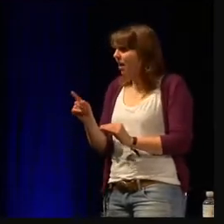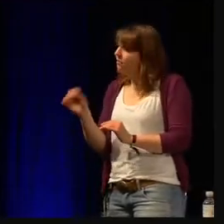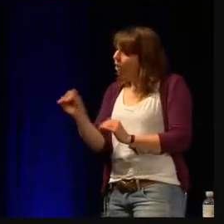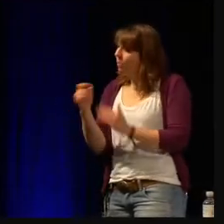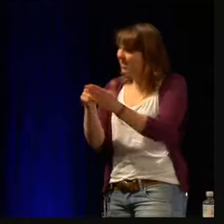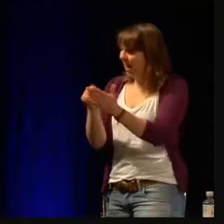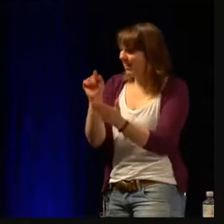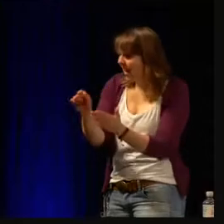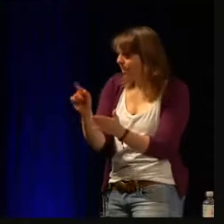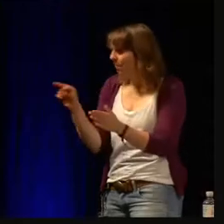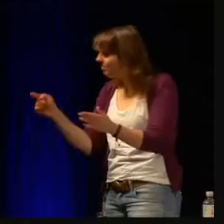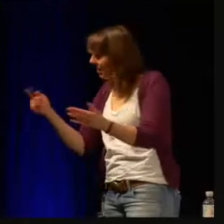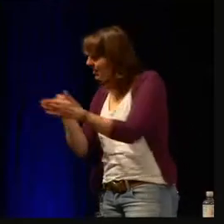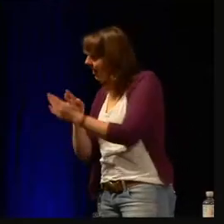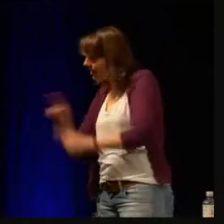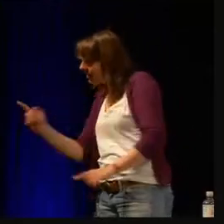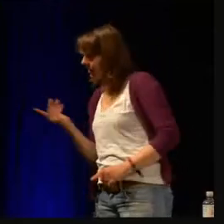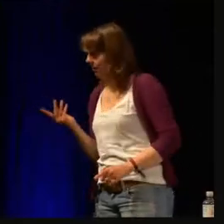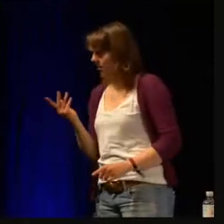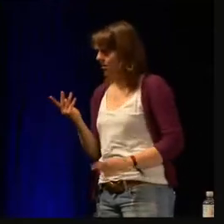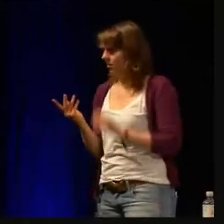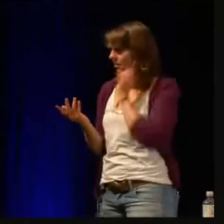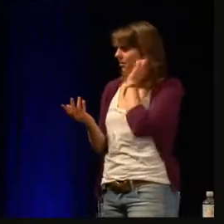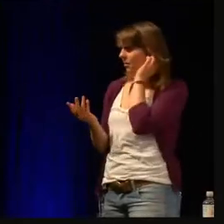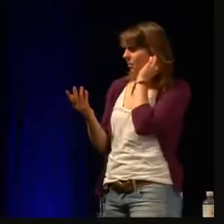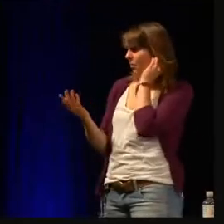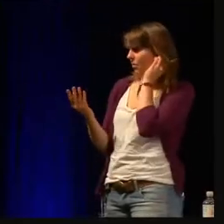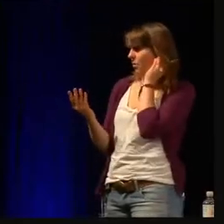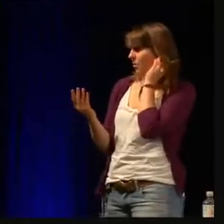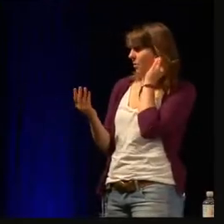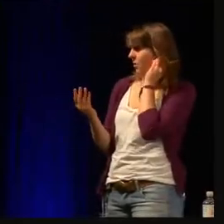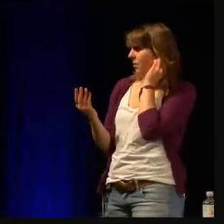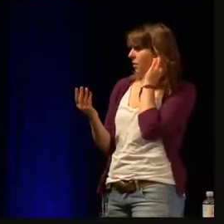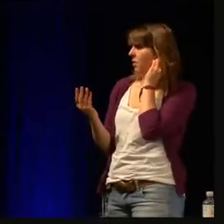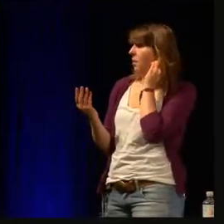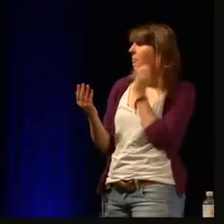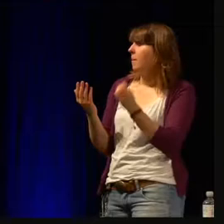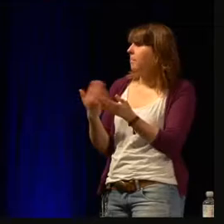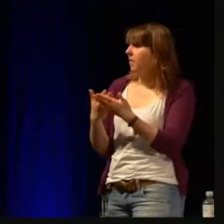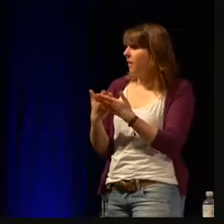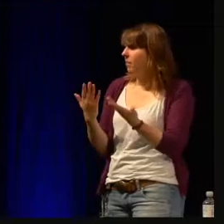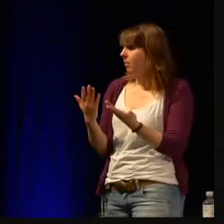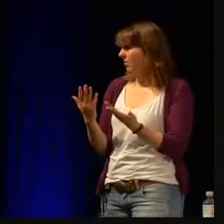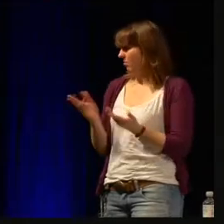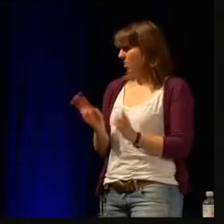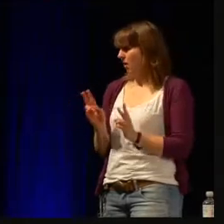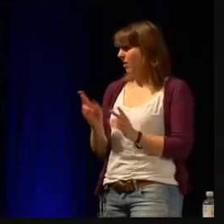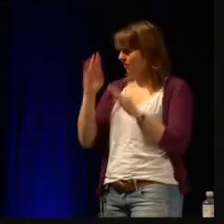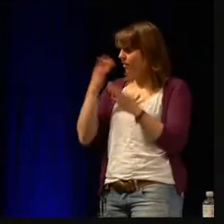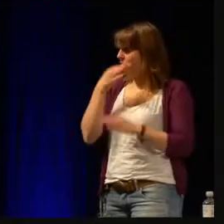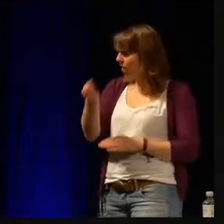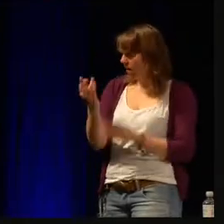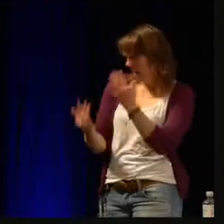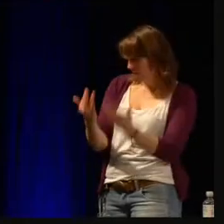and understand the algorithms, and they think that if you talk to them, that the algorithms are